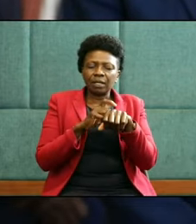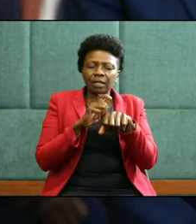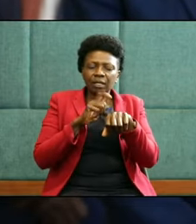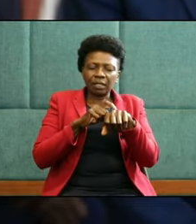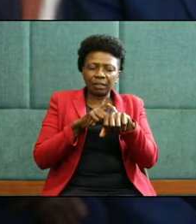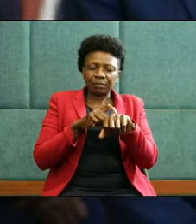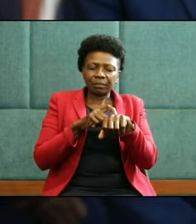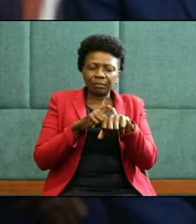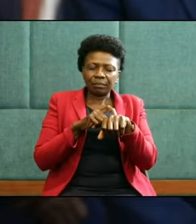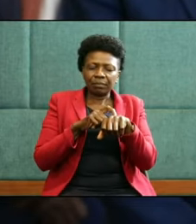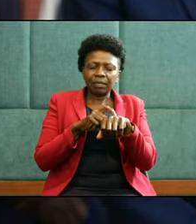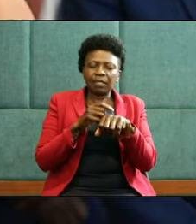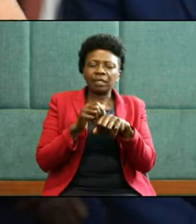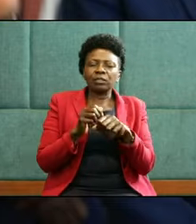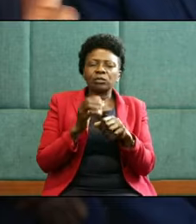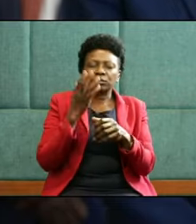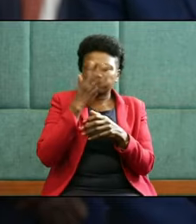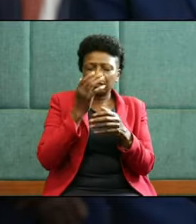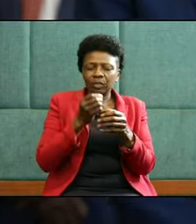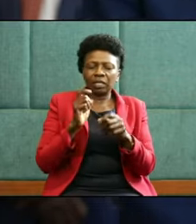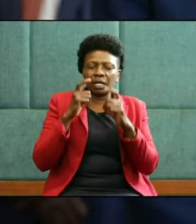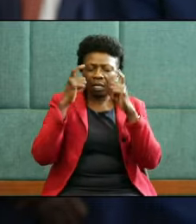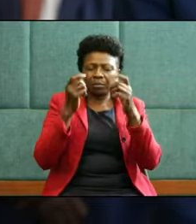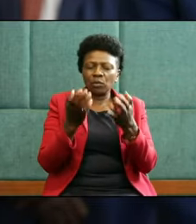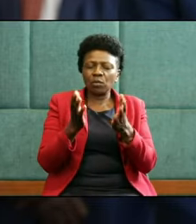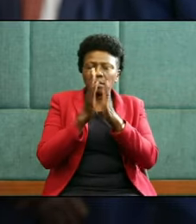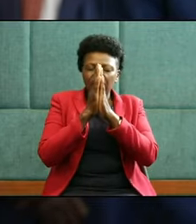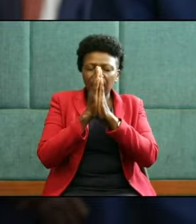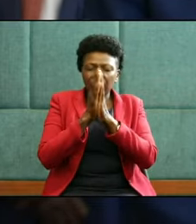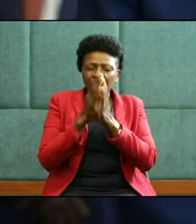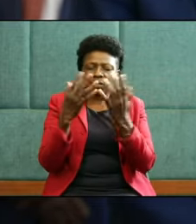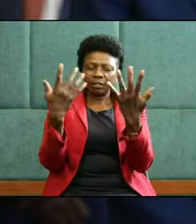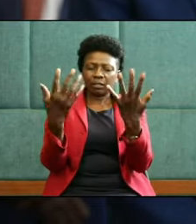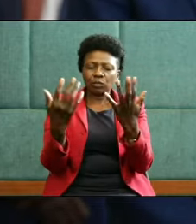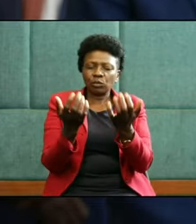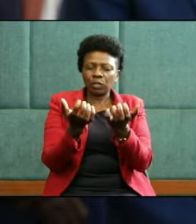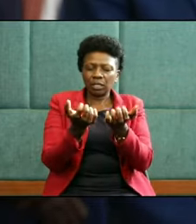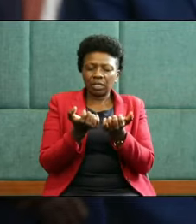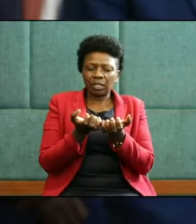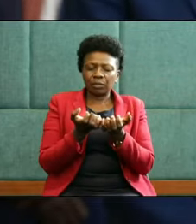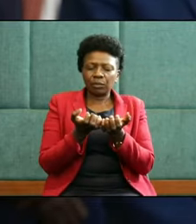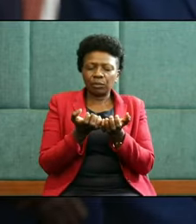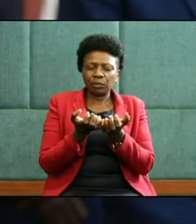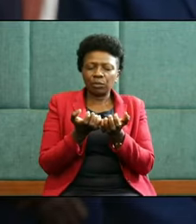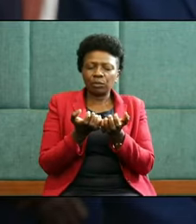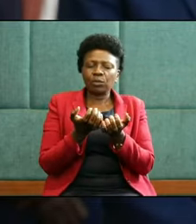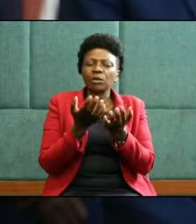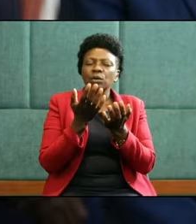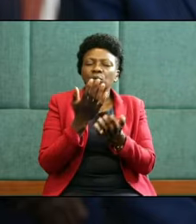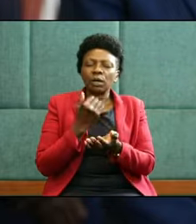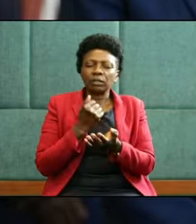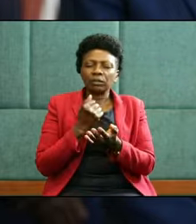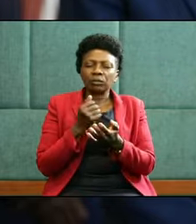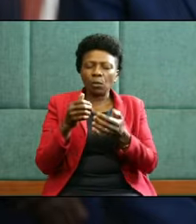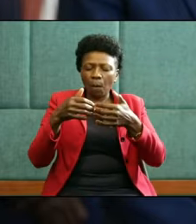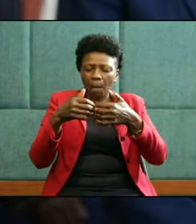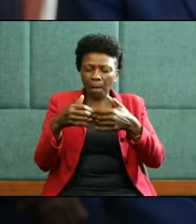enemy. We pray the resources we need. We want to open a church for professionals, a